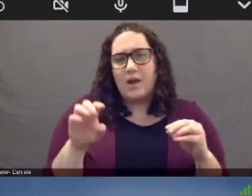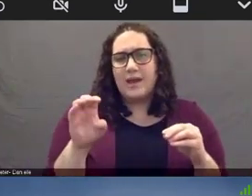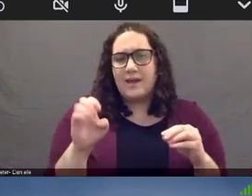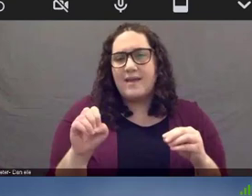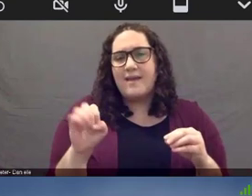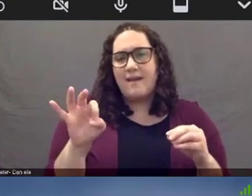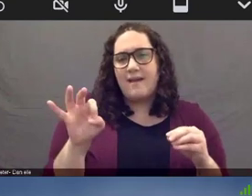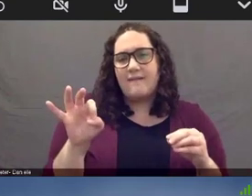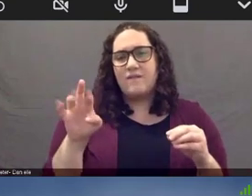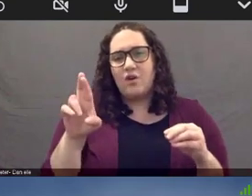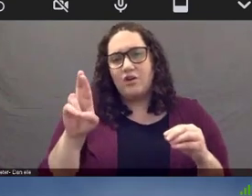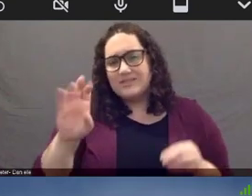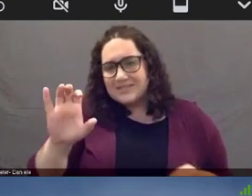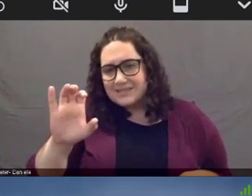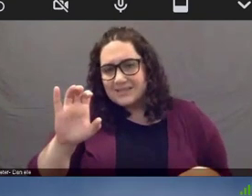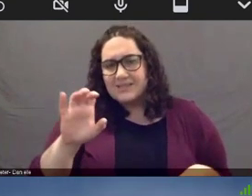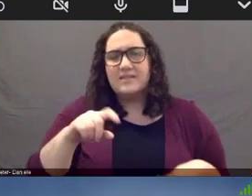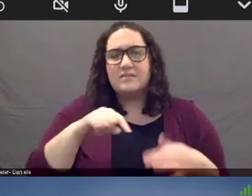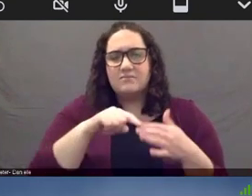inside.